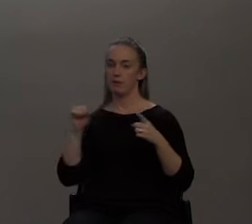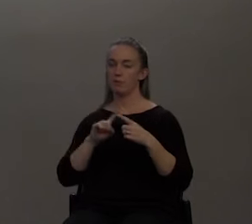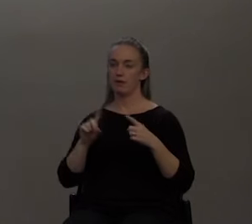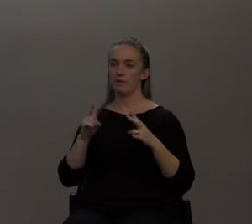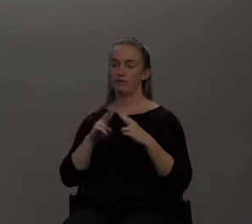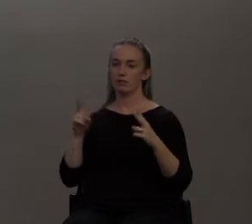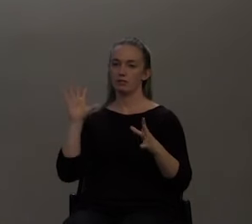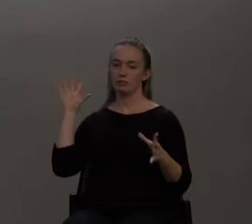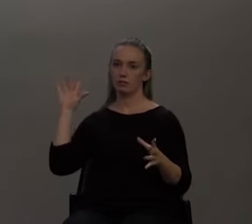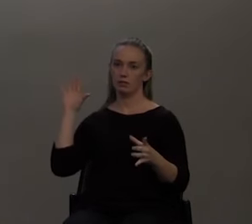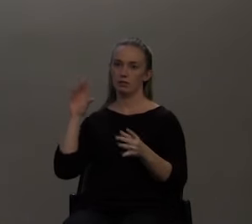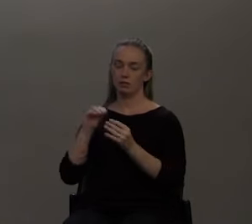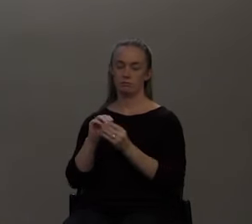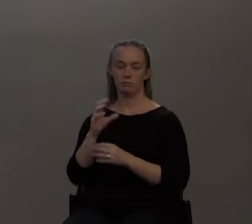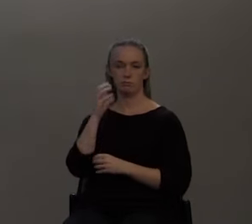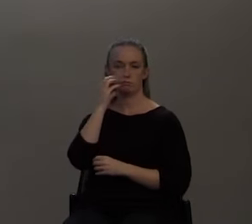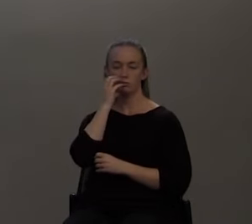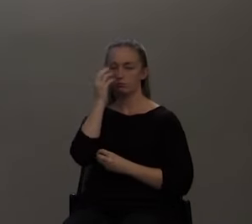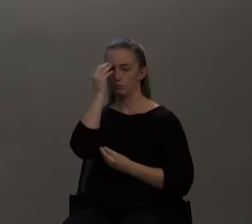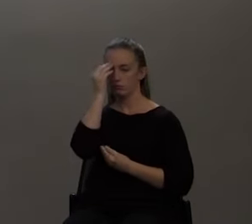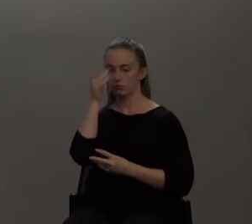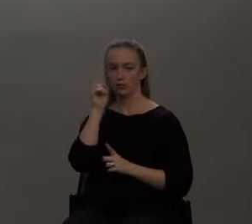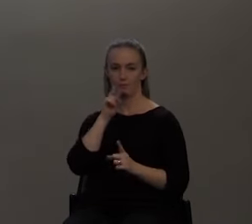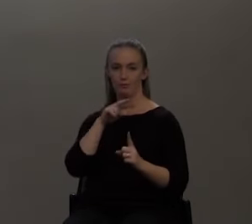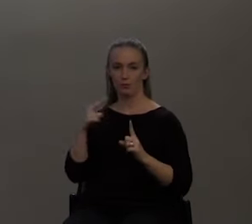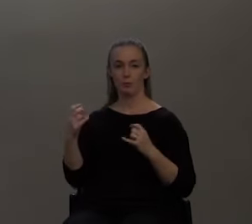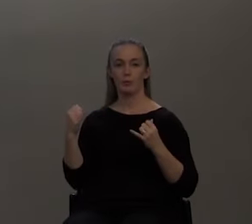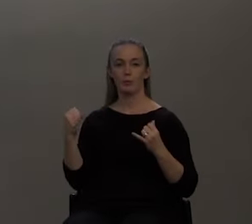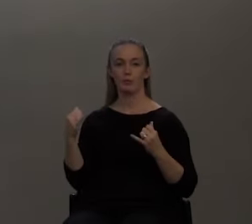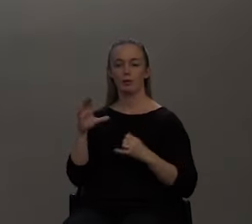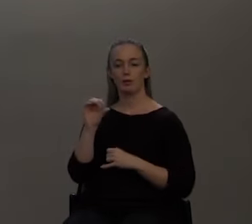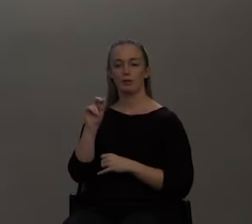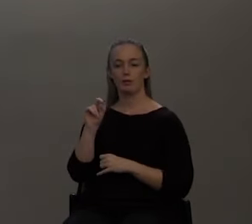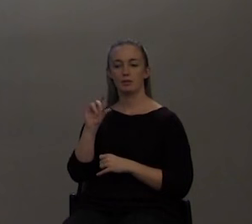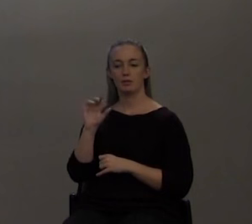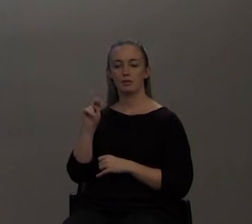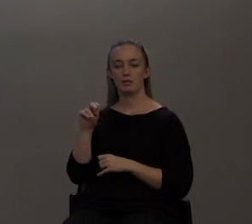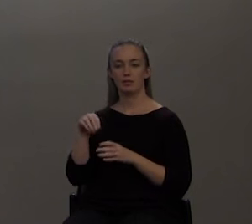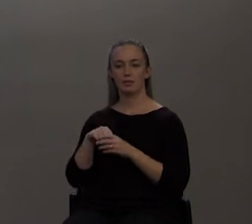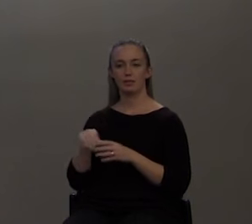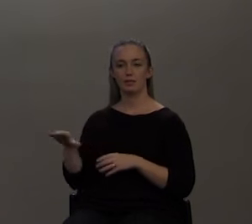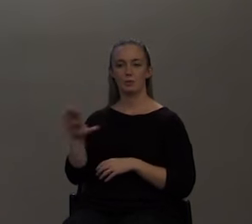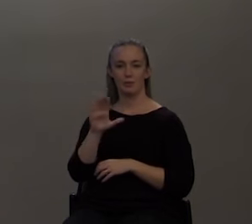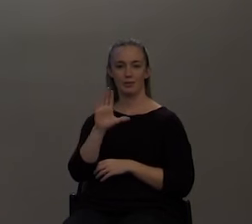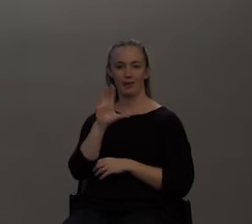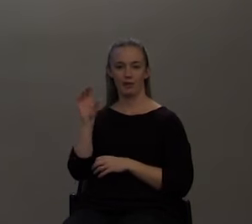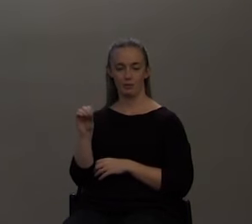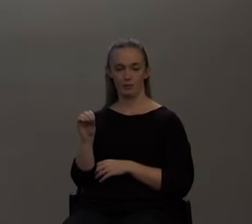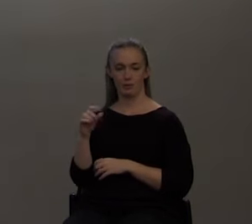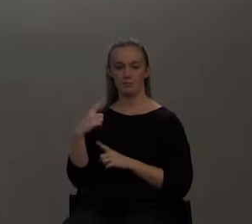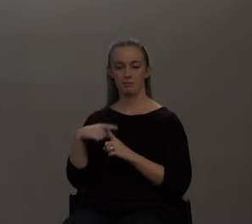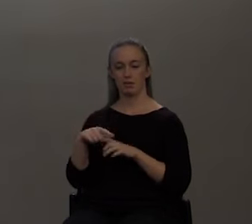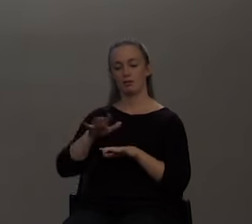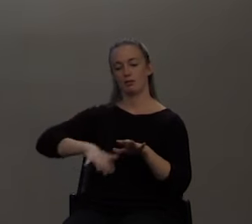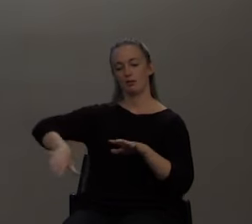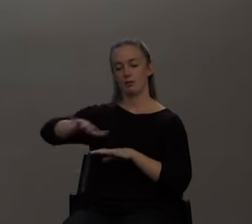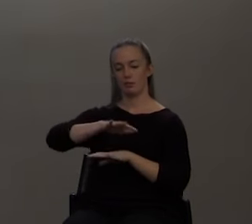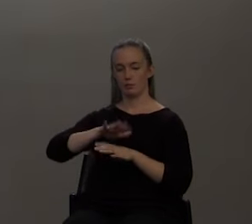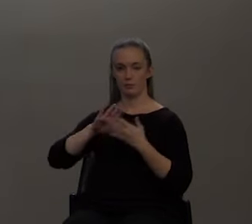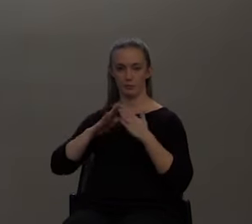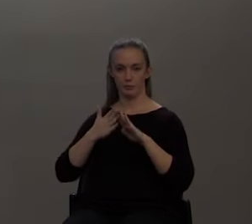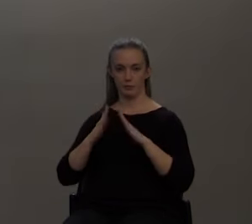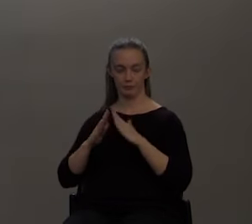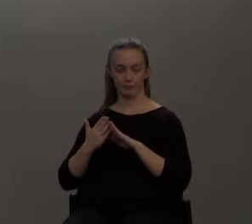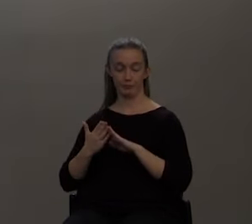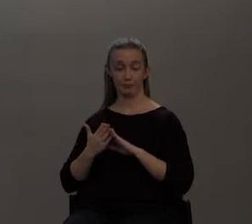comprehensive view of the current conditions within the market in Boyle County and the surrounding communities. So